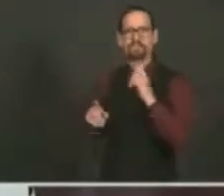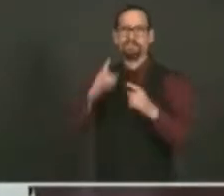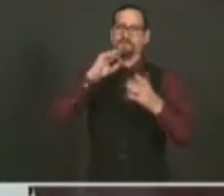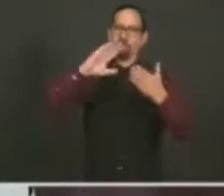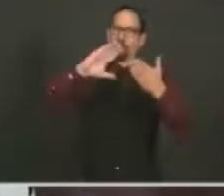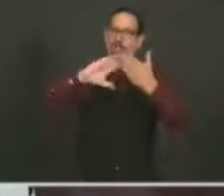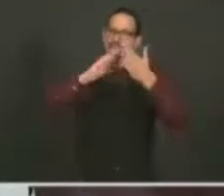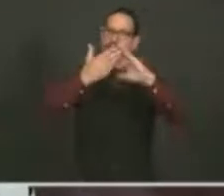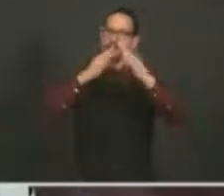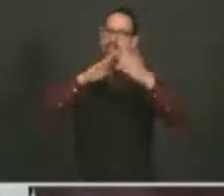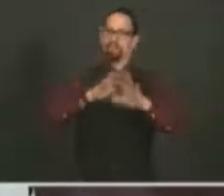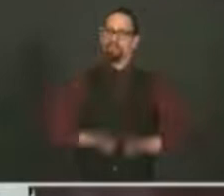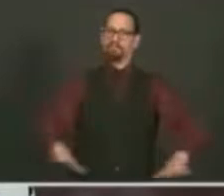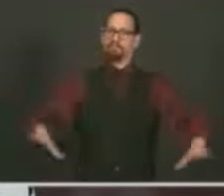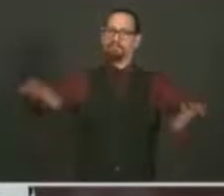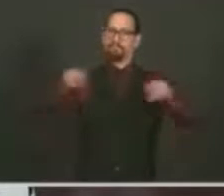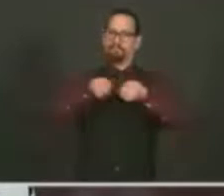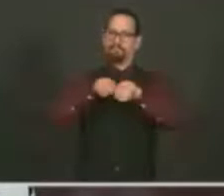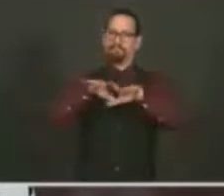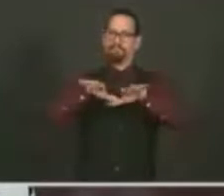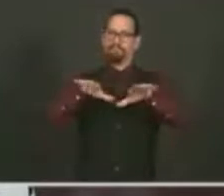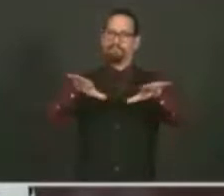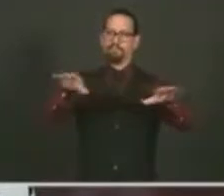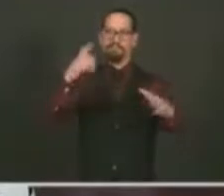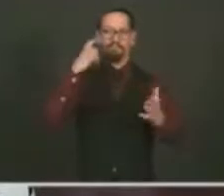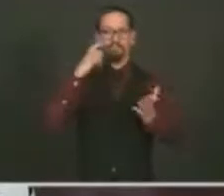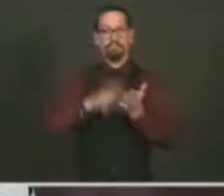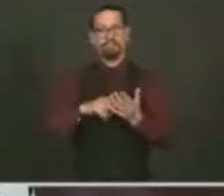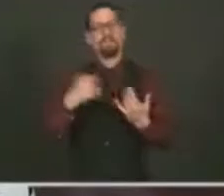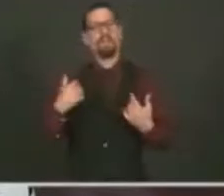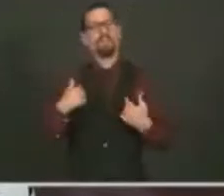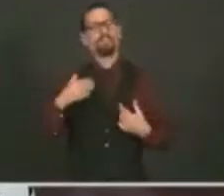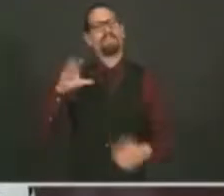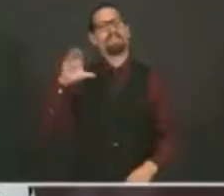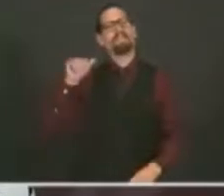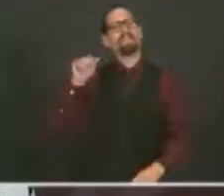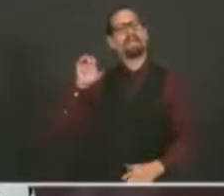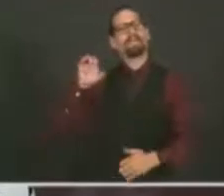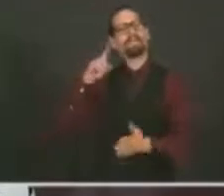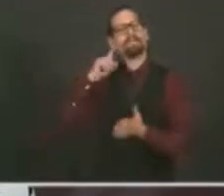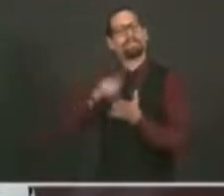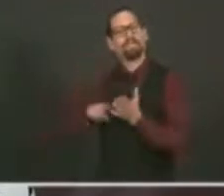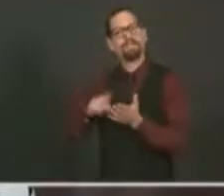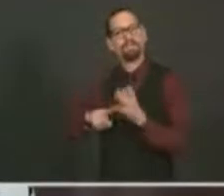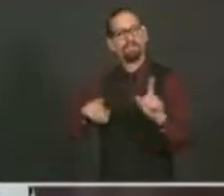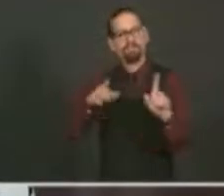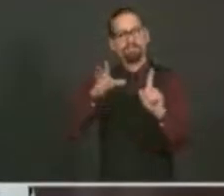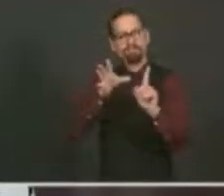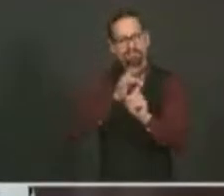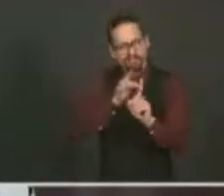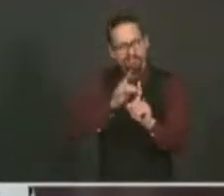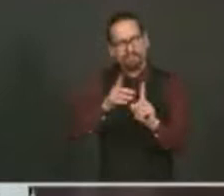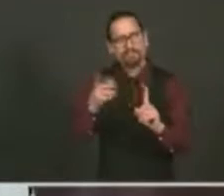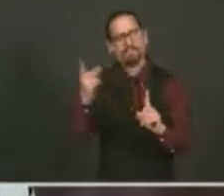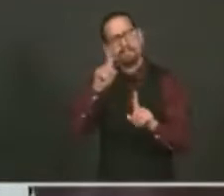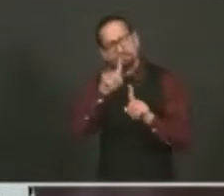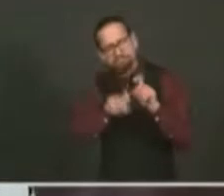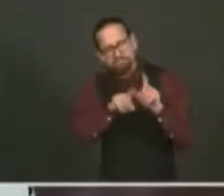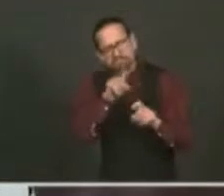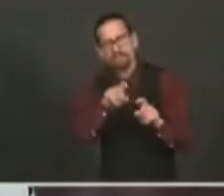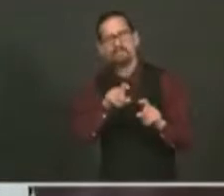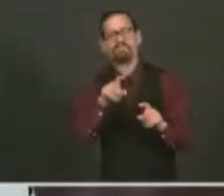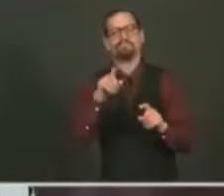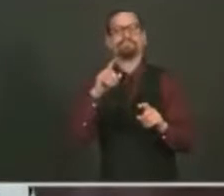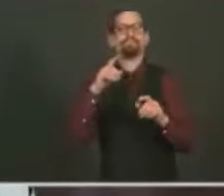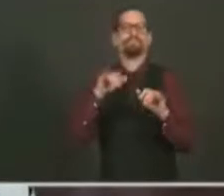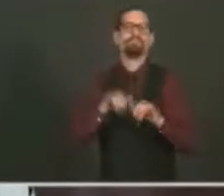our case investigations, we're seeing the same pattern time and time again. It's the pattern that the governor